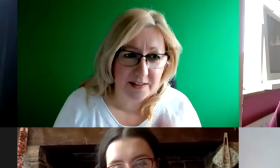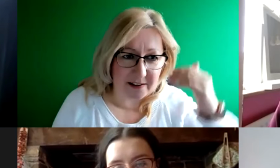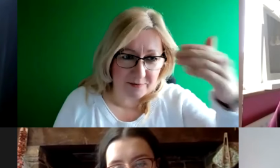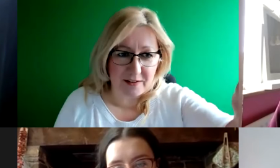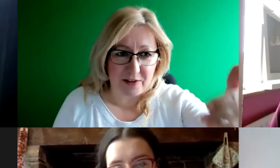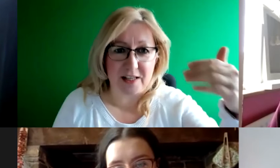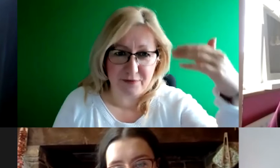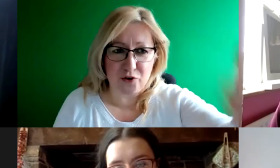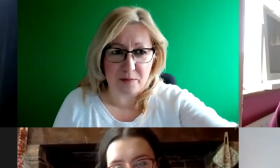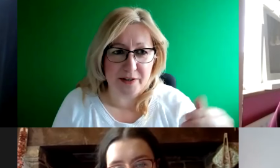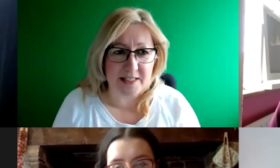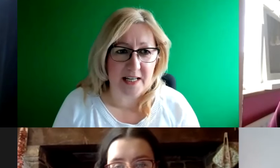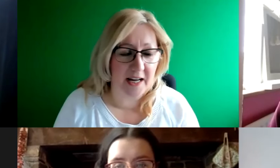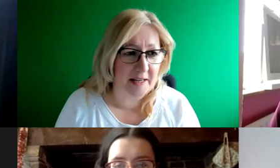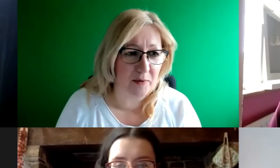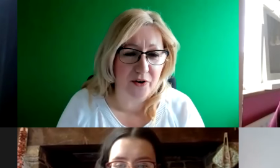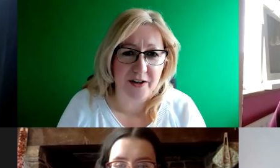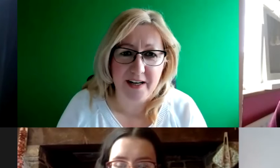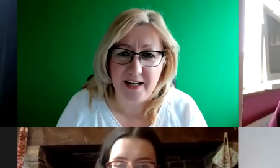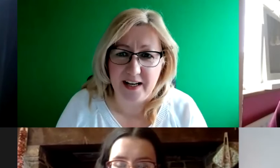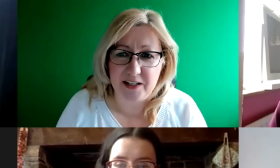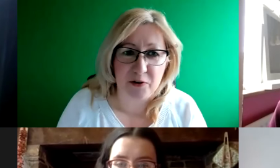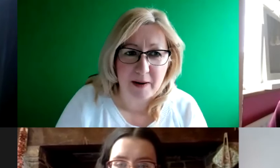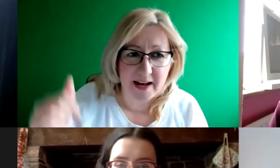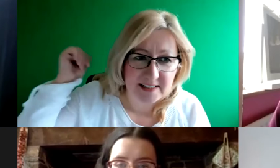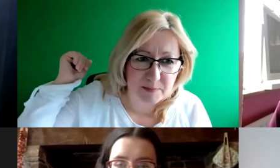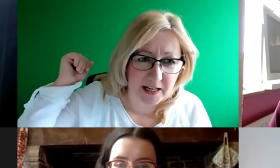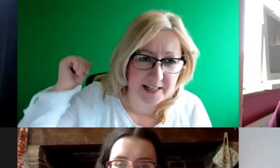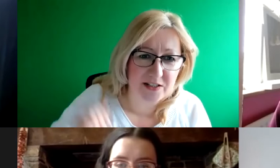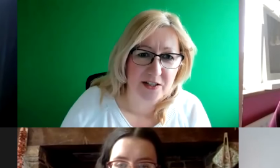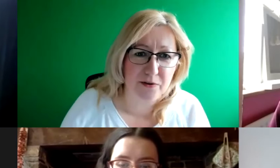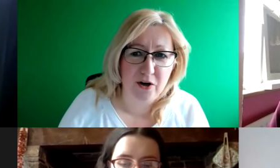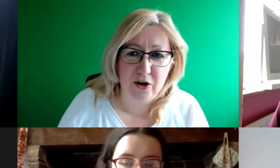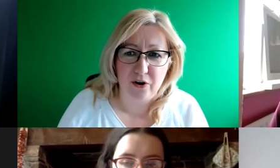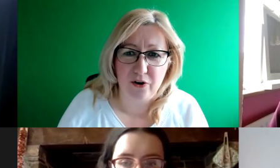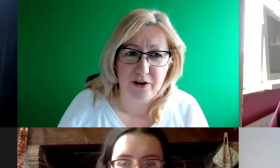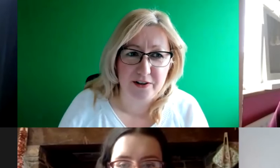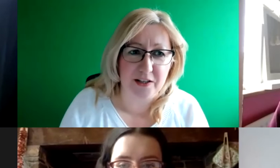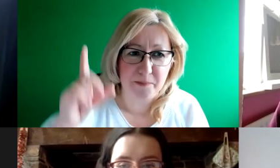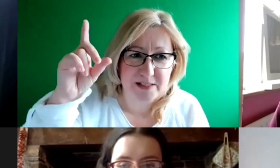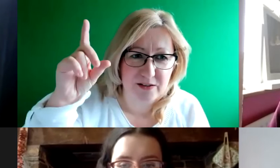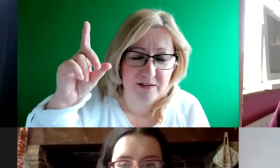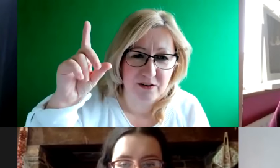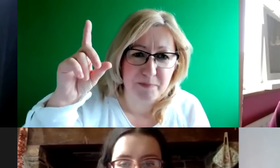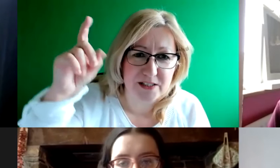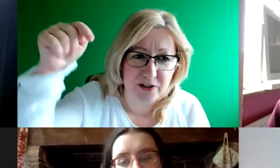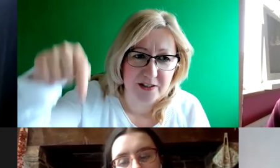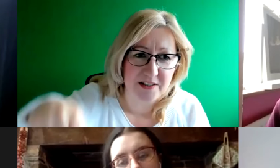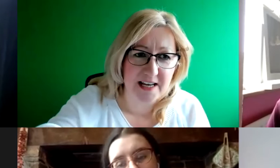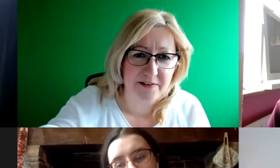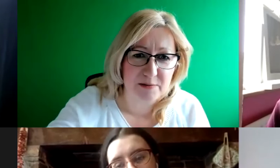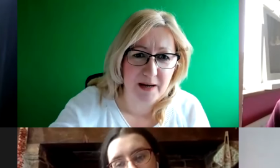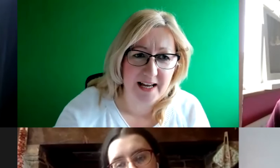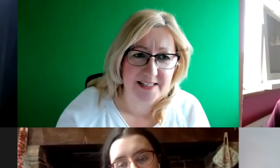future, is at a future point in time, or you know, the past is behind you, or the up is good